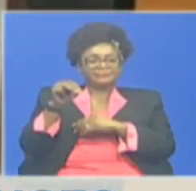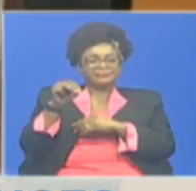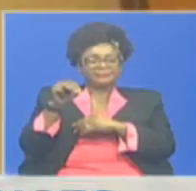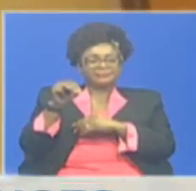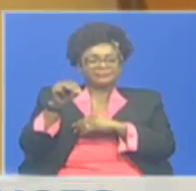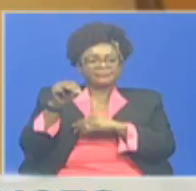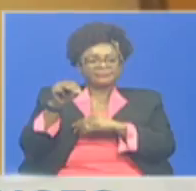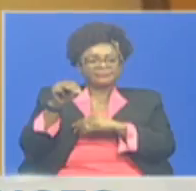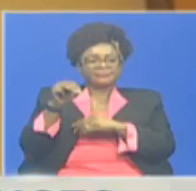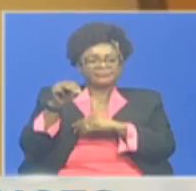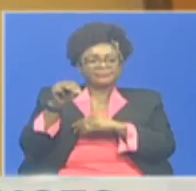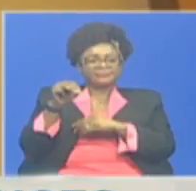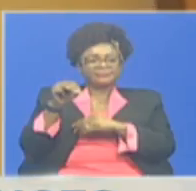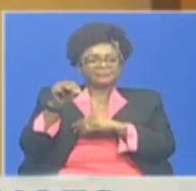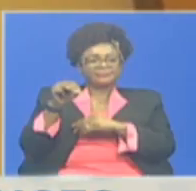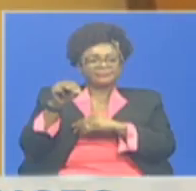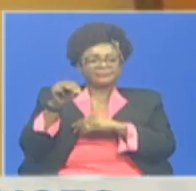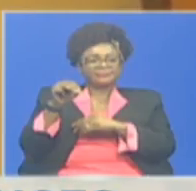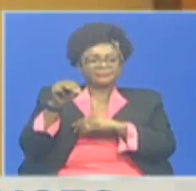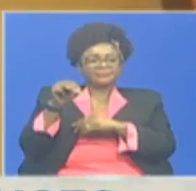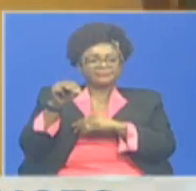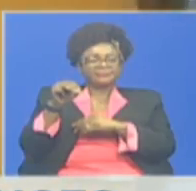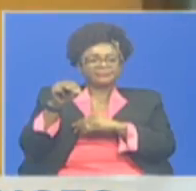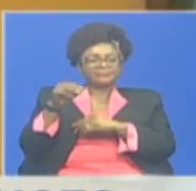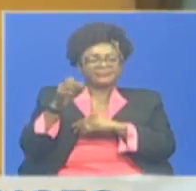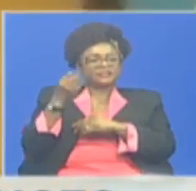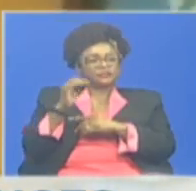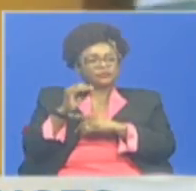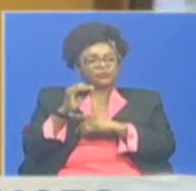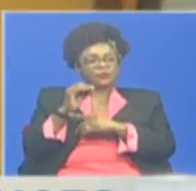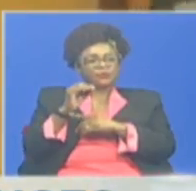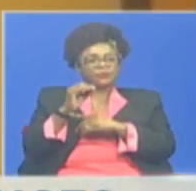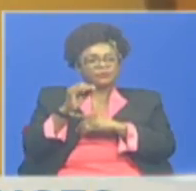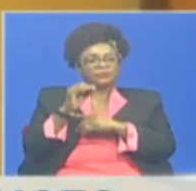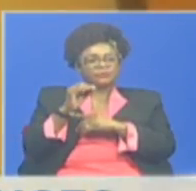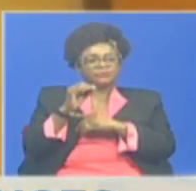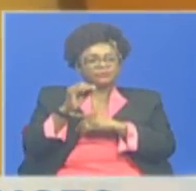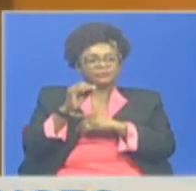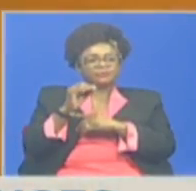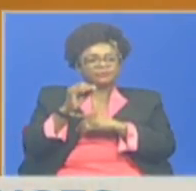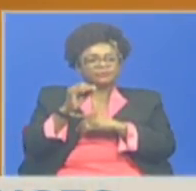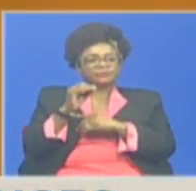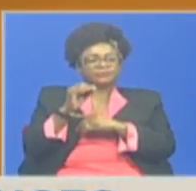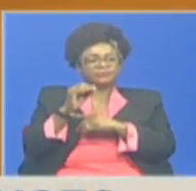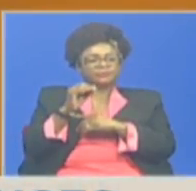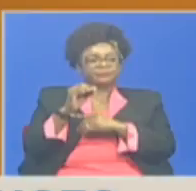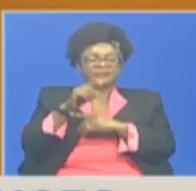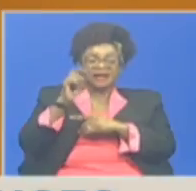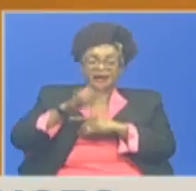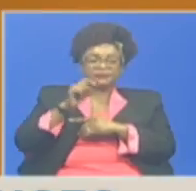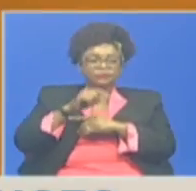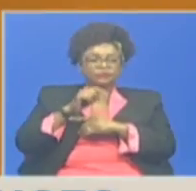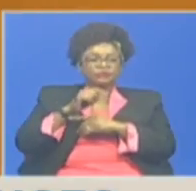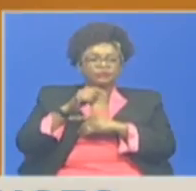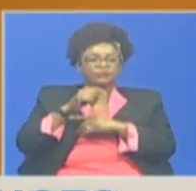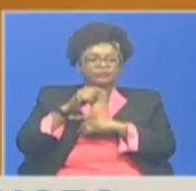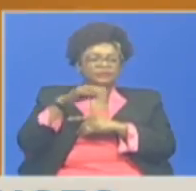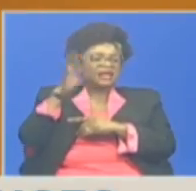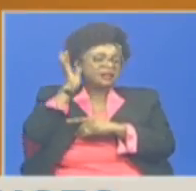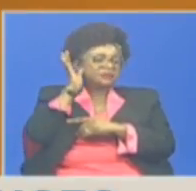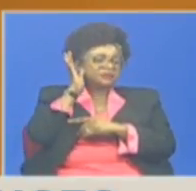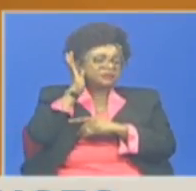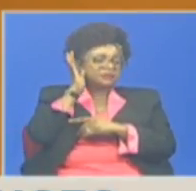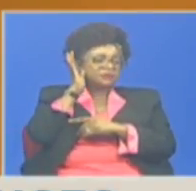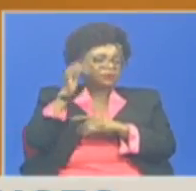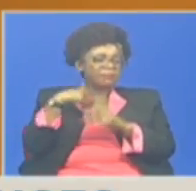Mama. I'm yet to, play the music I want to plug in because I'm listening to my